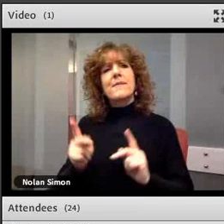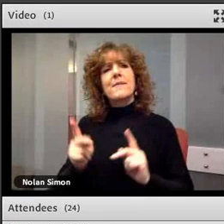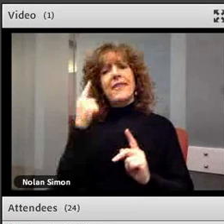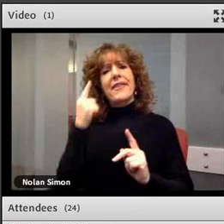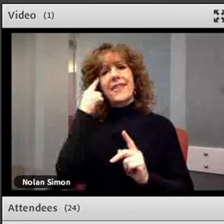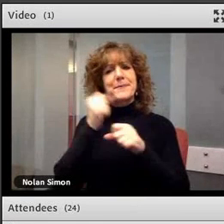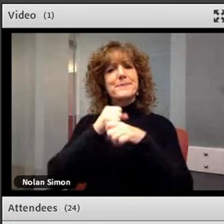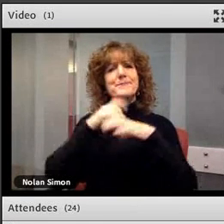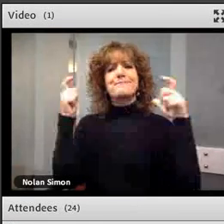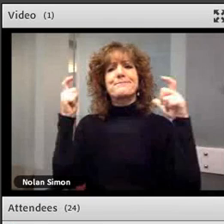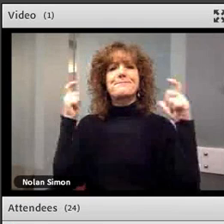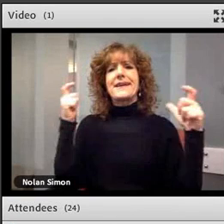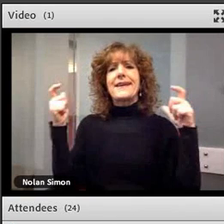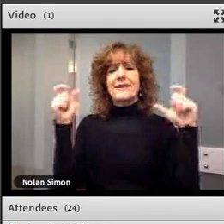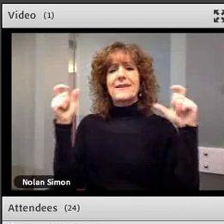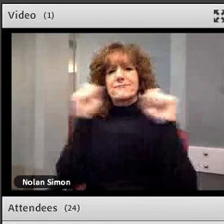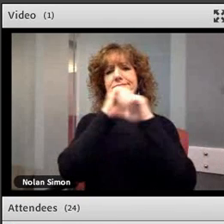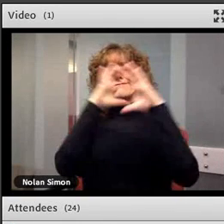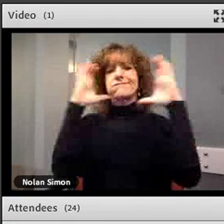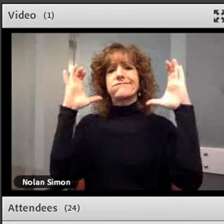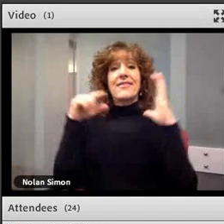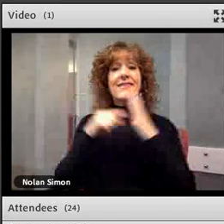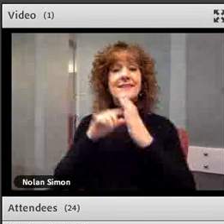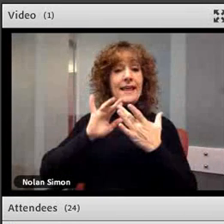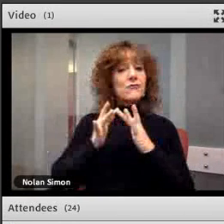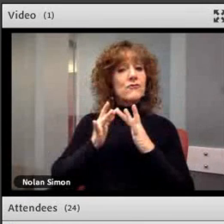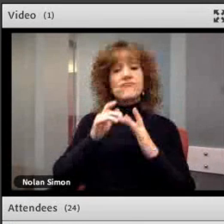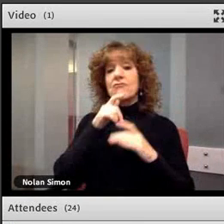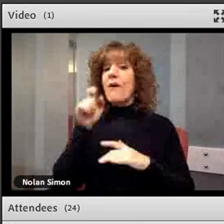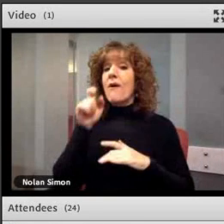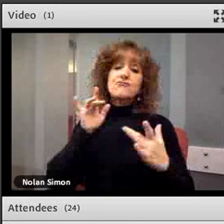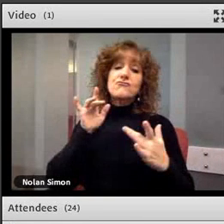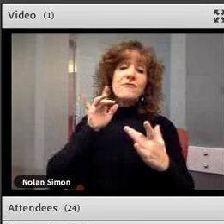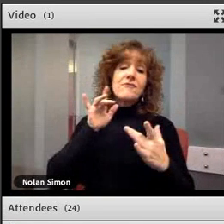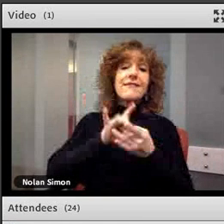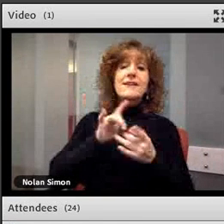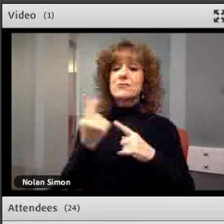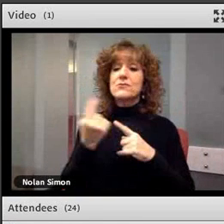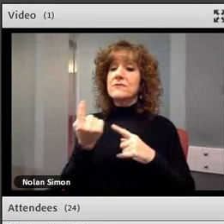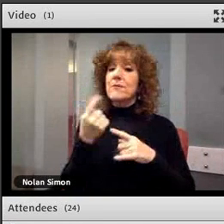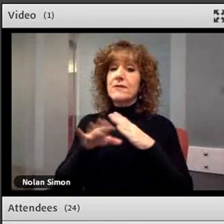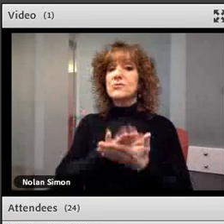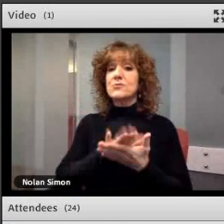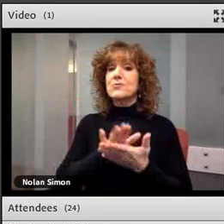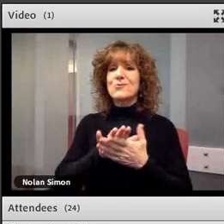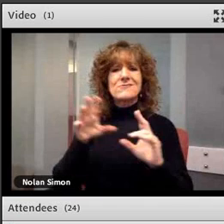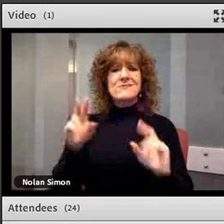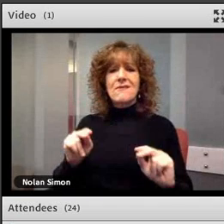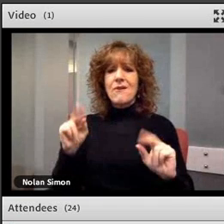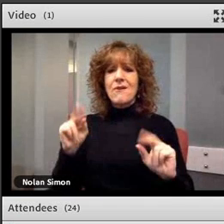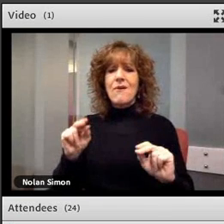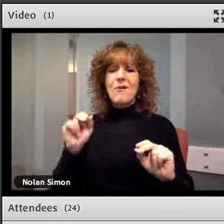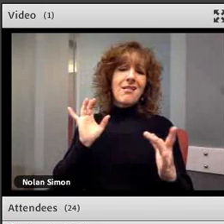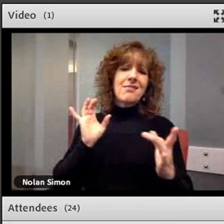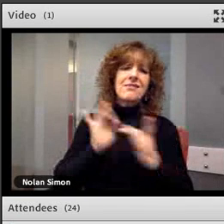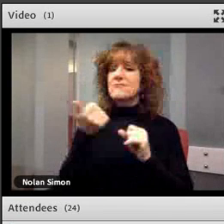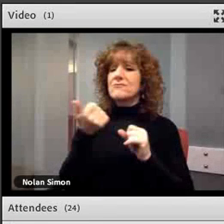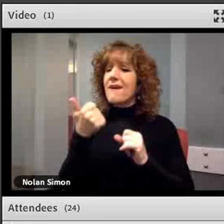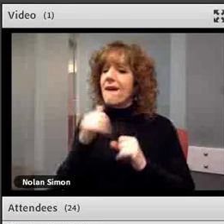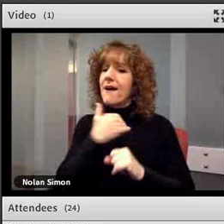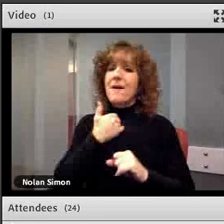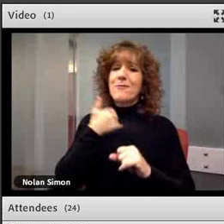think big. This is the internet. So you don't just have to link to someone in your school. You can link to any